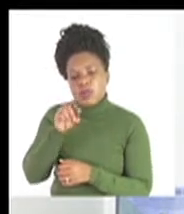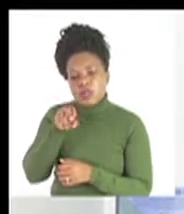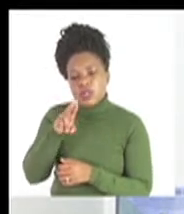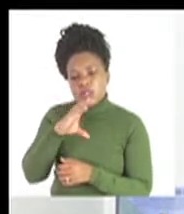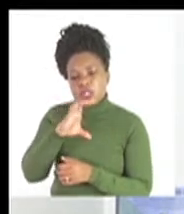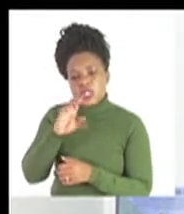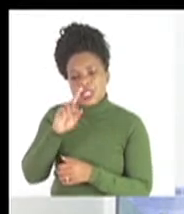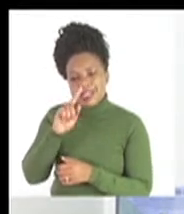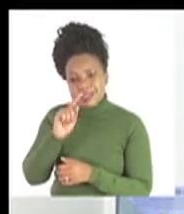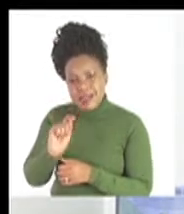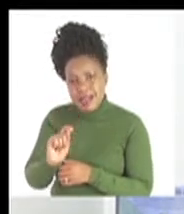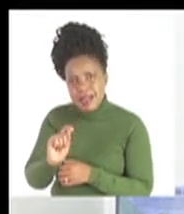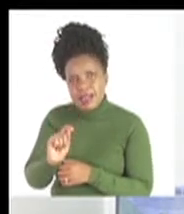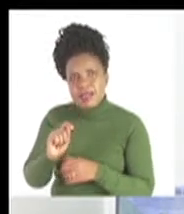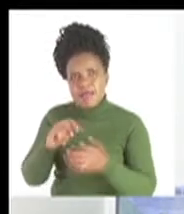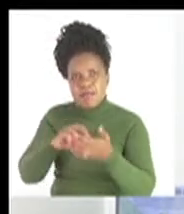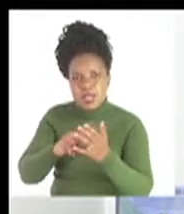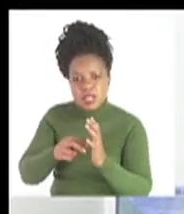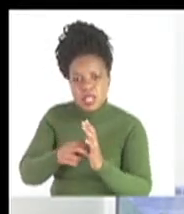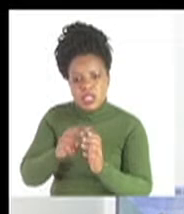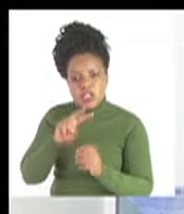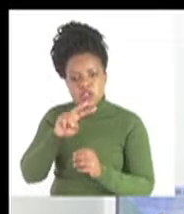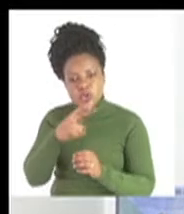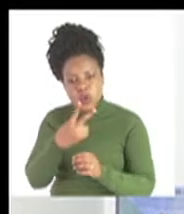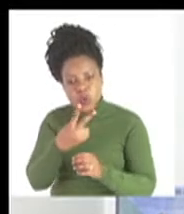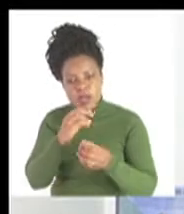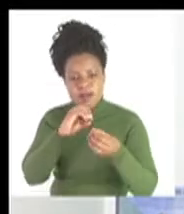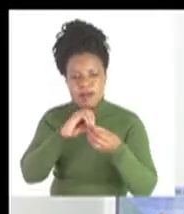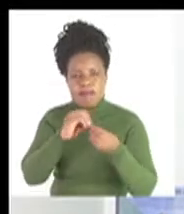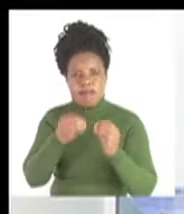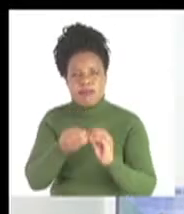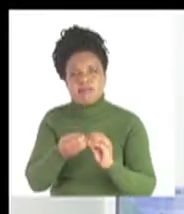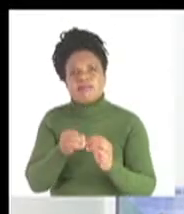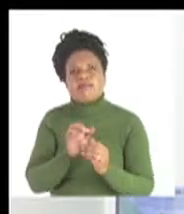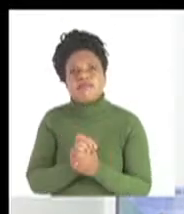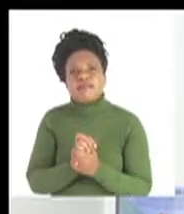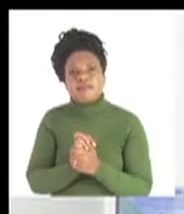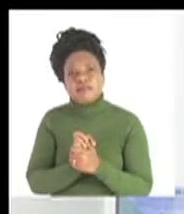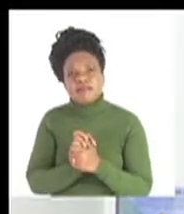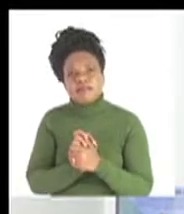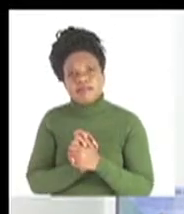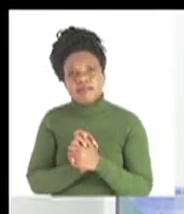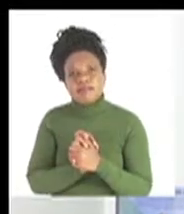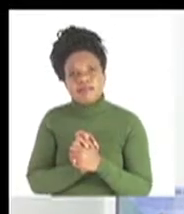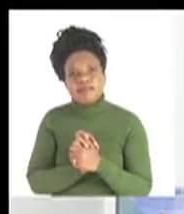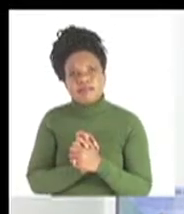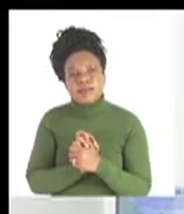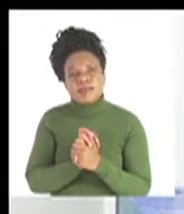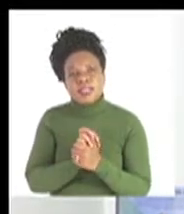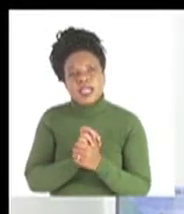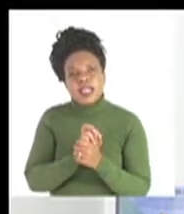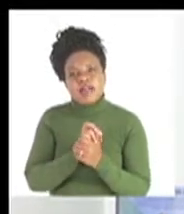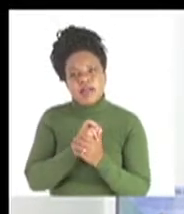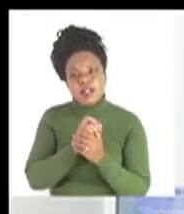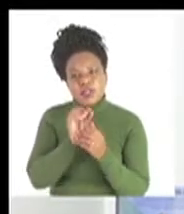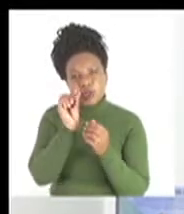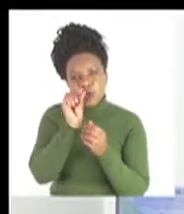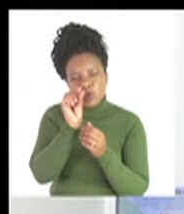or numbers, then you get a product. But when we have a power as 2, we